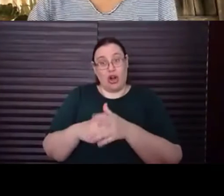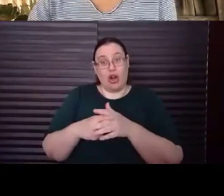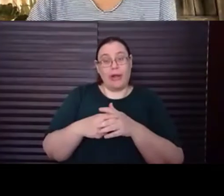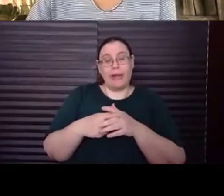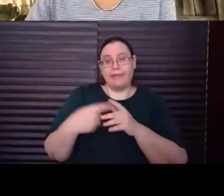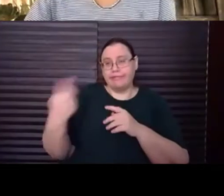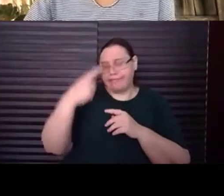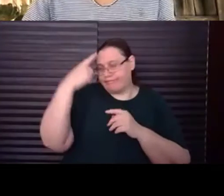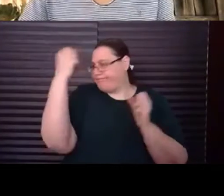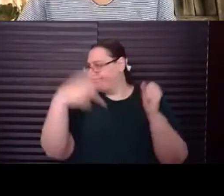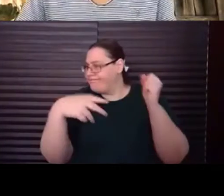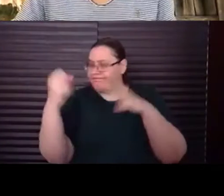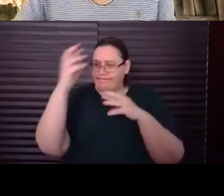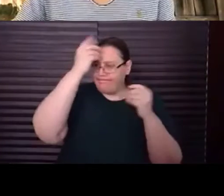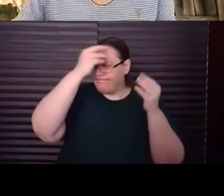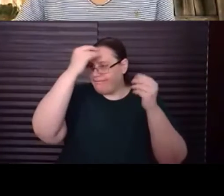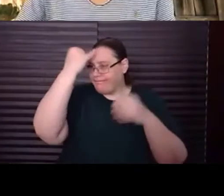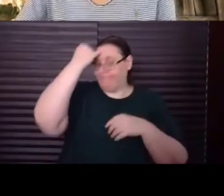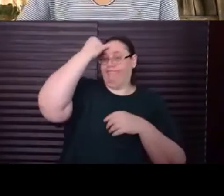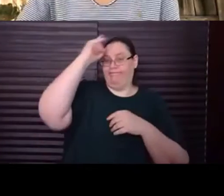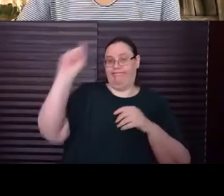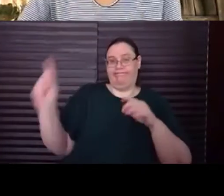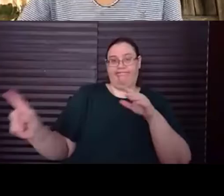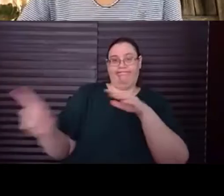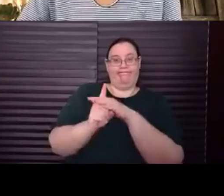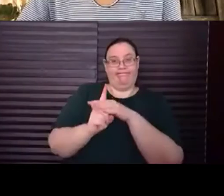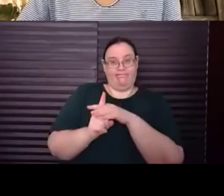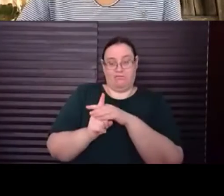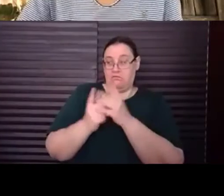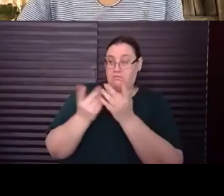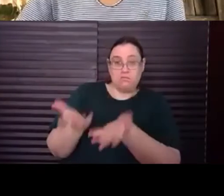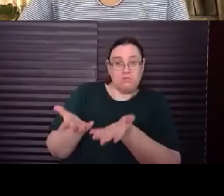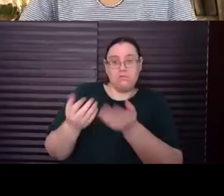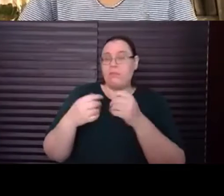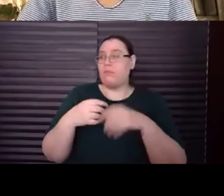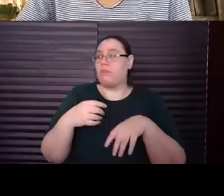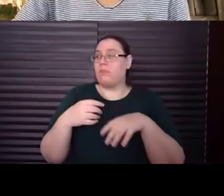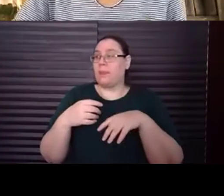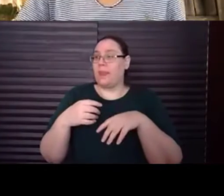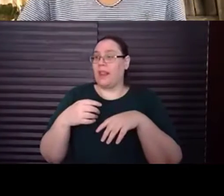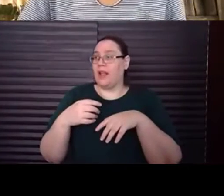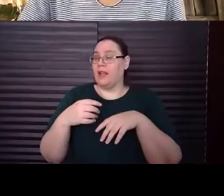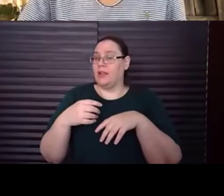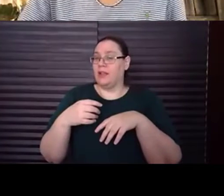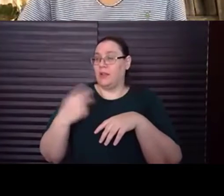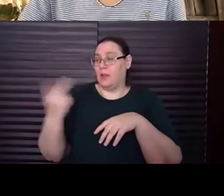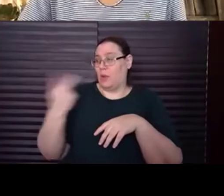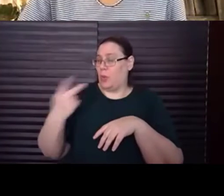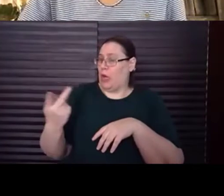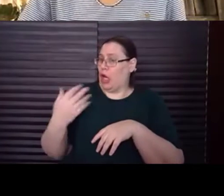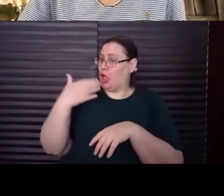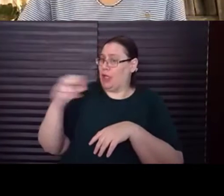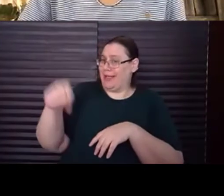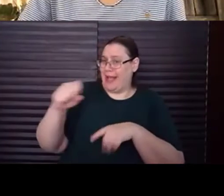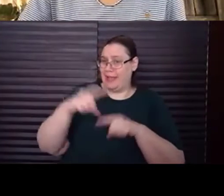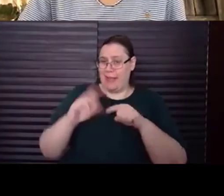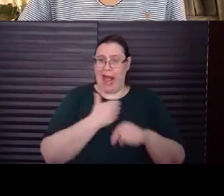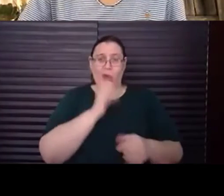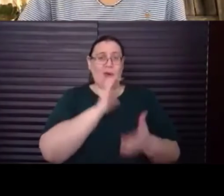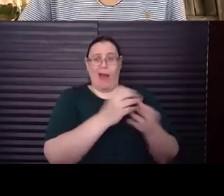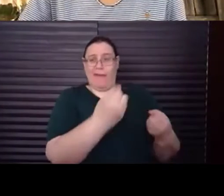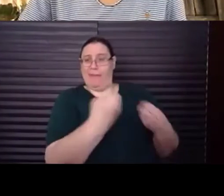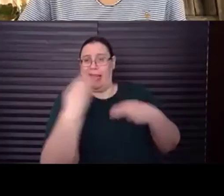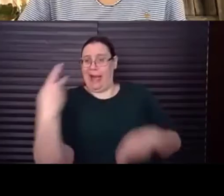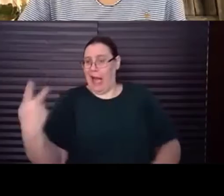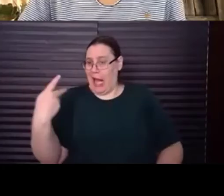and I brainstorming and coming up with the idea, and then saying, well, we're good, but we're not as talented as our wives. So as soon